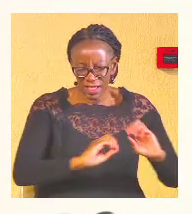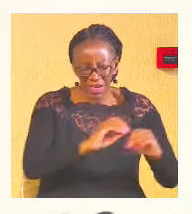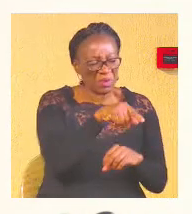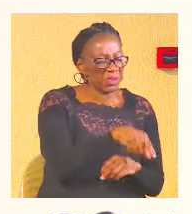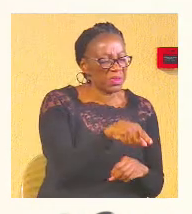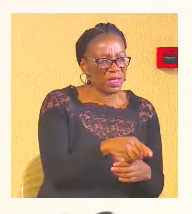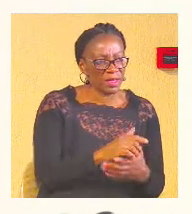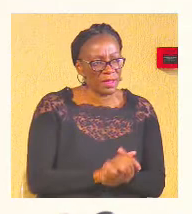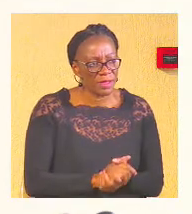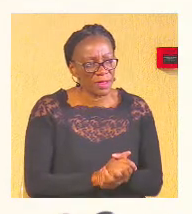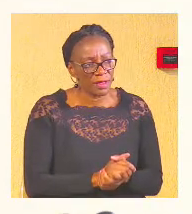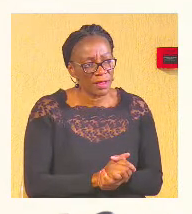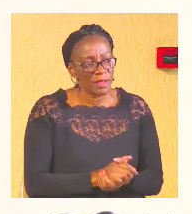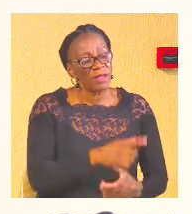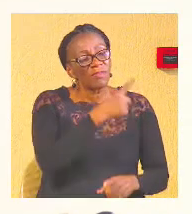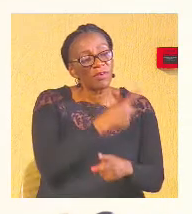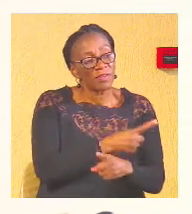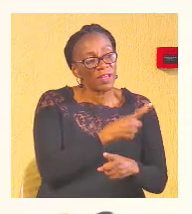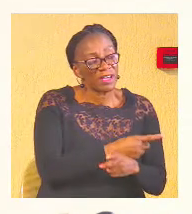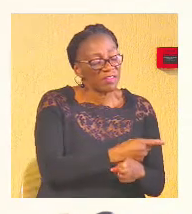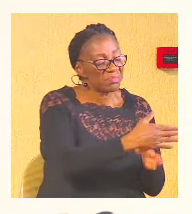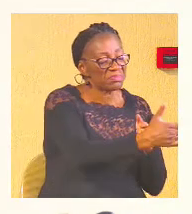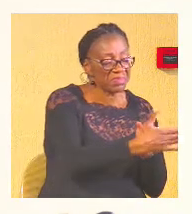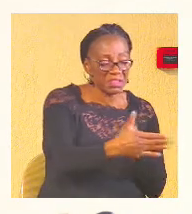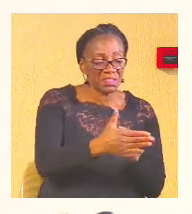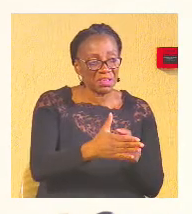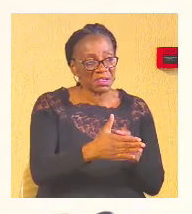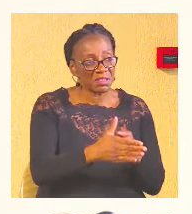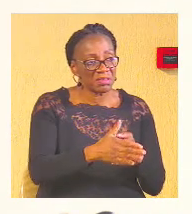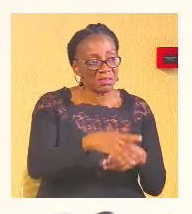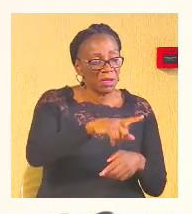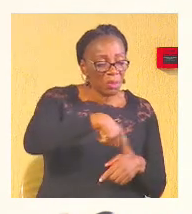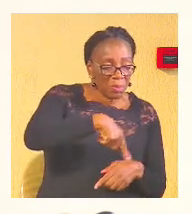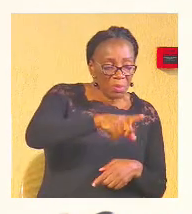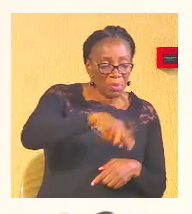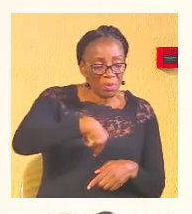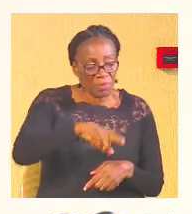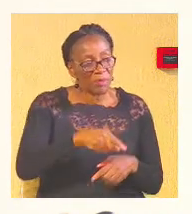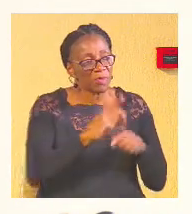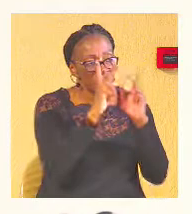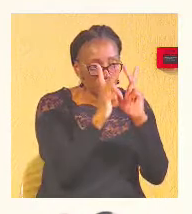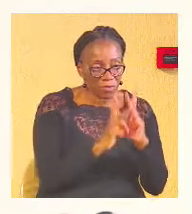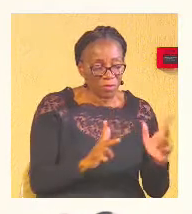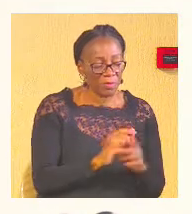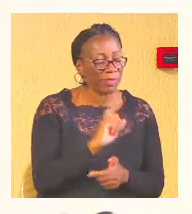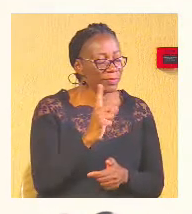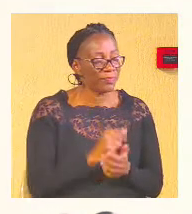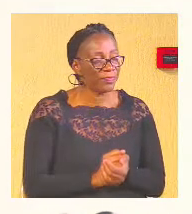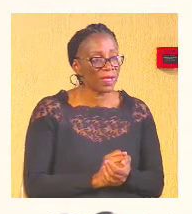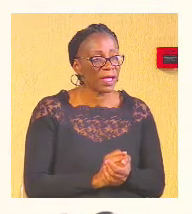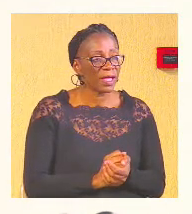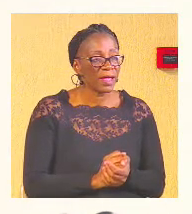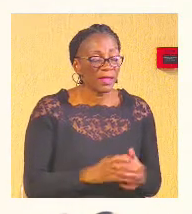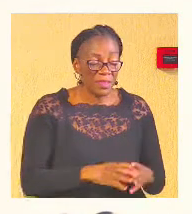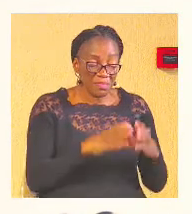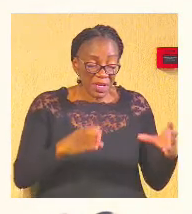government wants to restrict the movement of people for the sake of it. There is a greater objective behind the measures